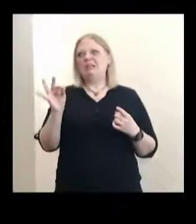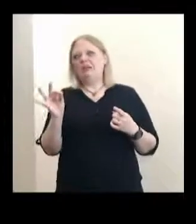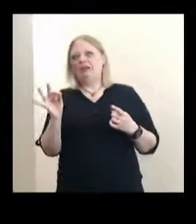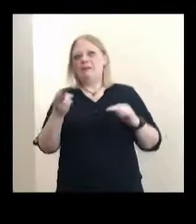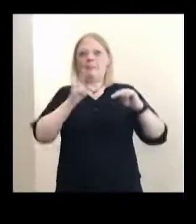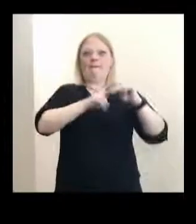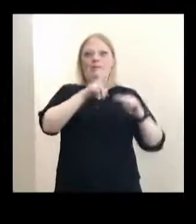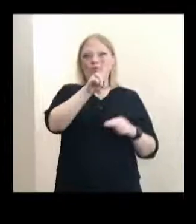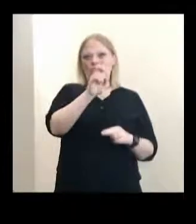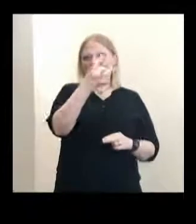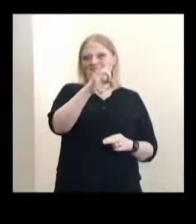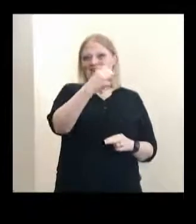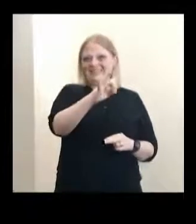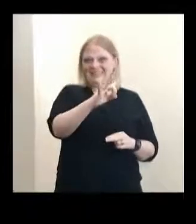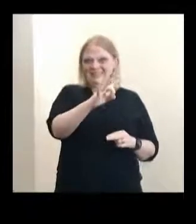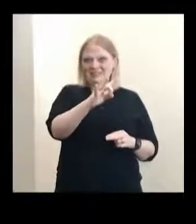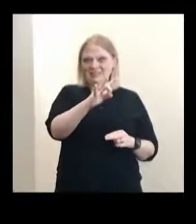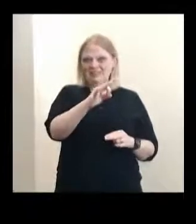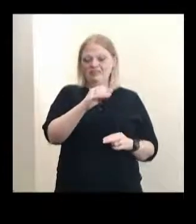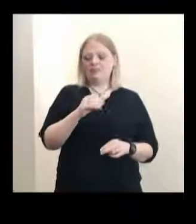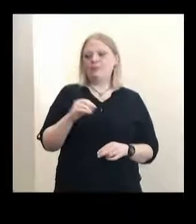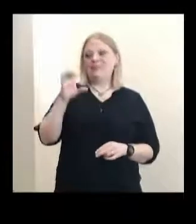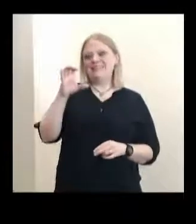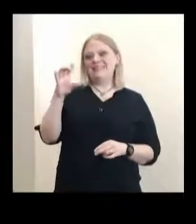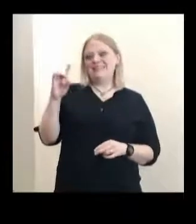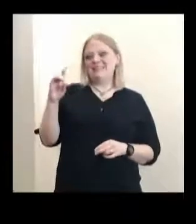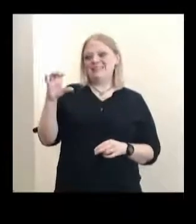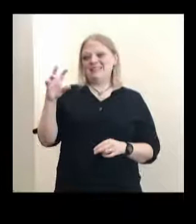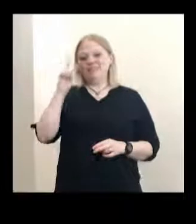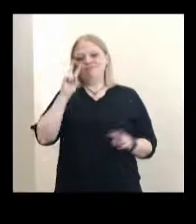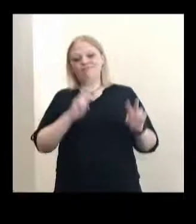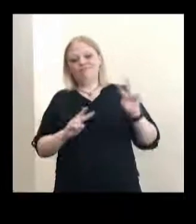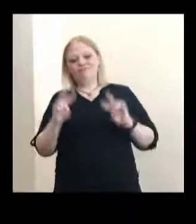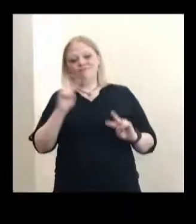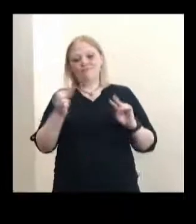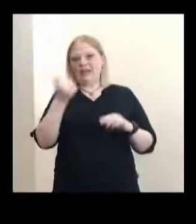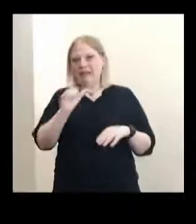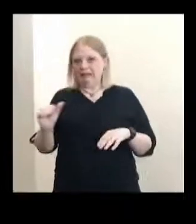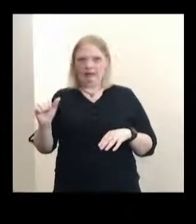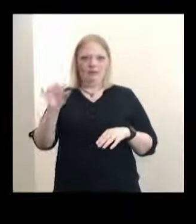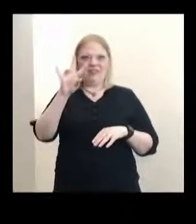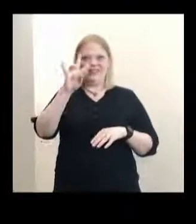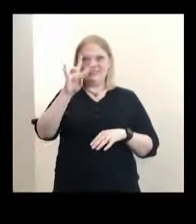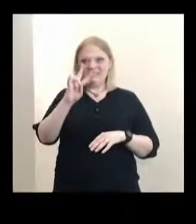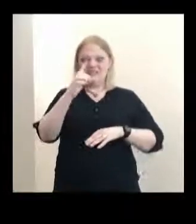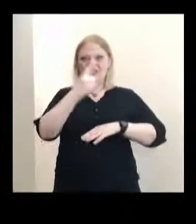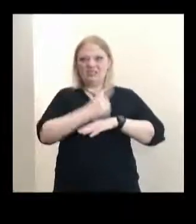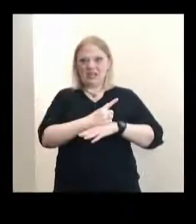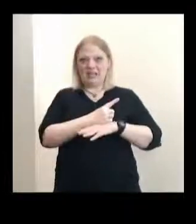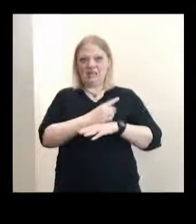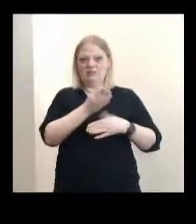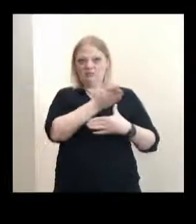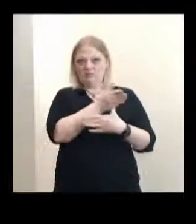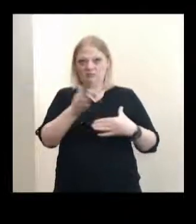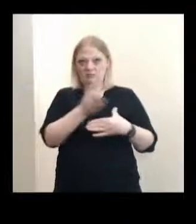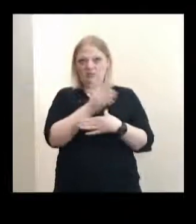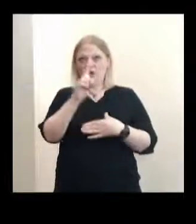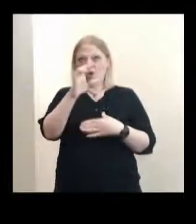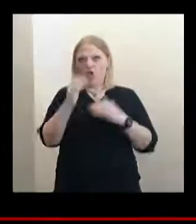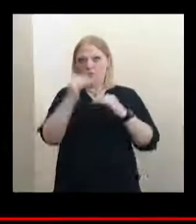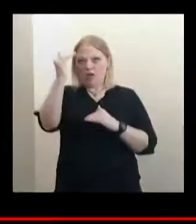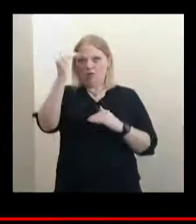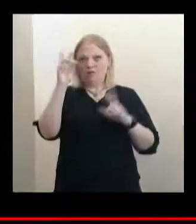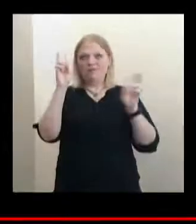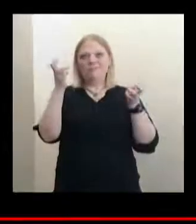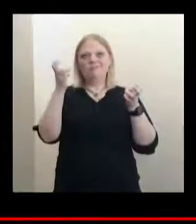about 218. Now, the CDC looks at anything in a 7-day period of 100 or above as being a high risk of transmission